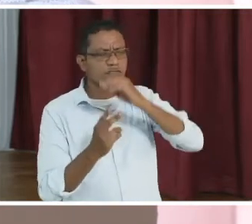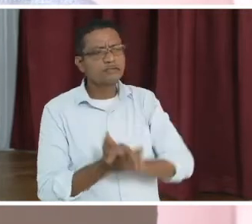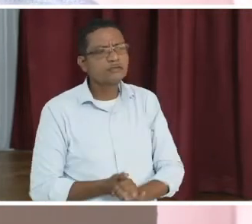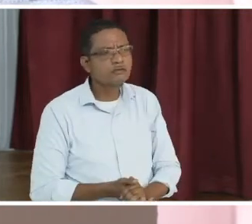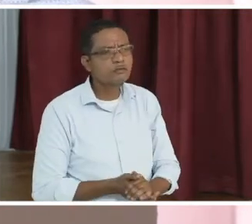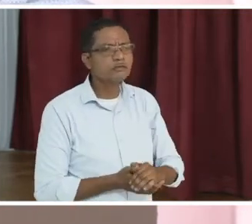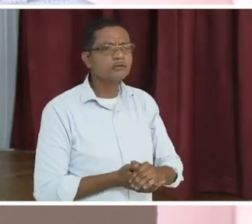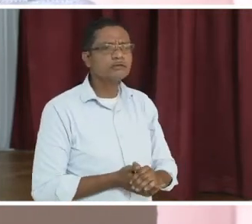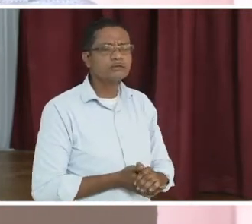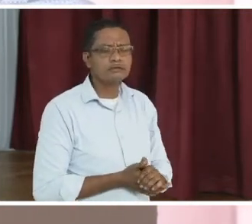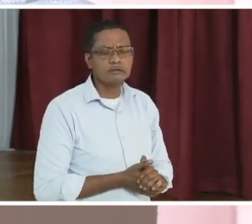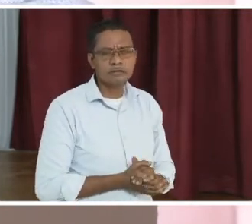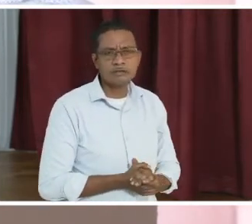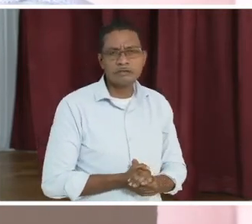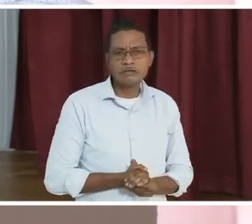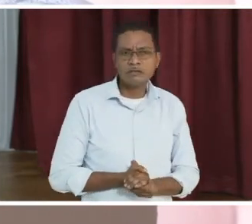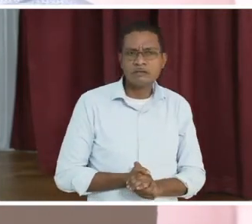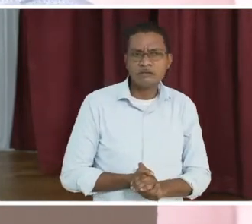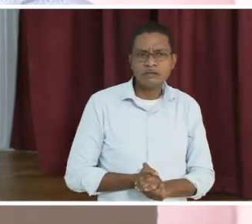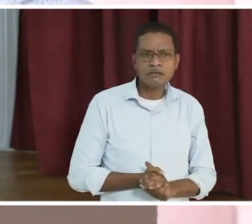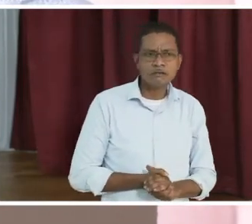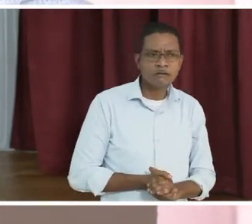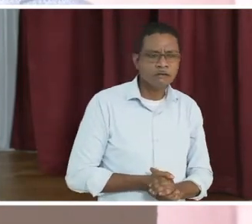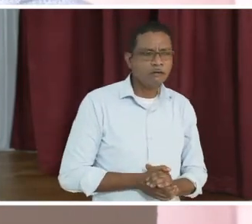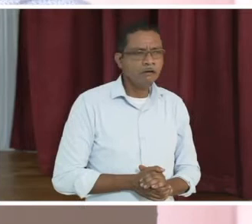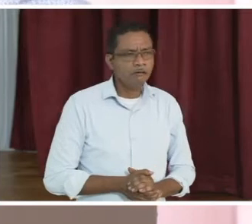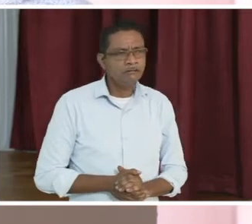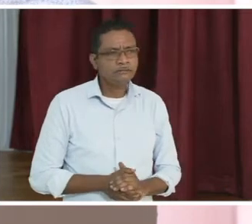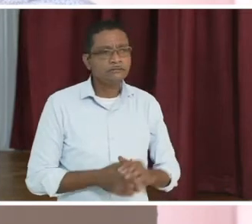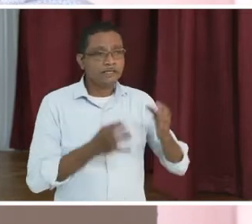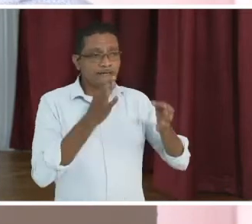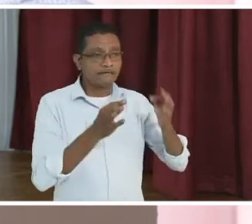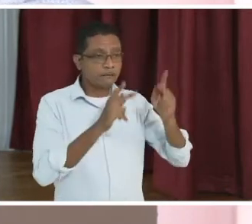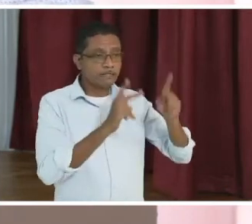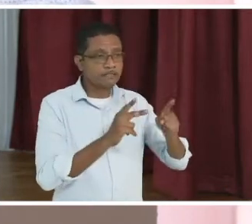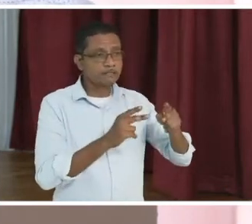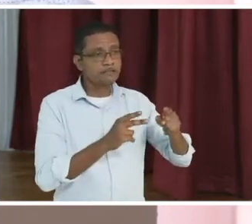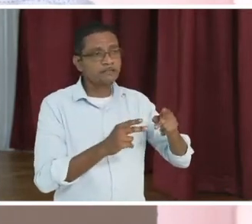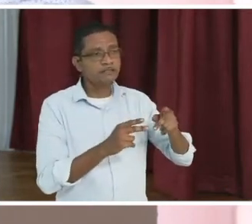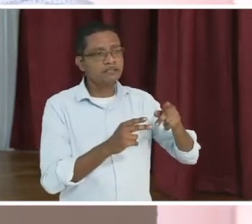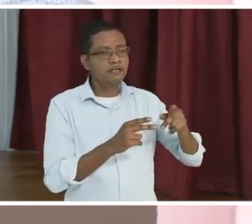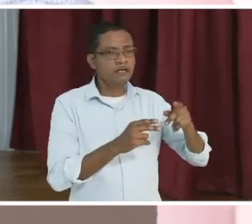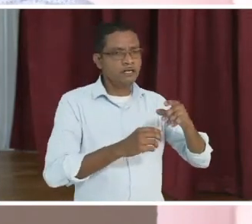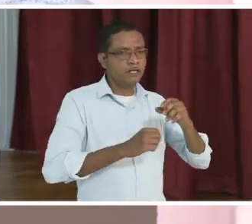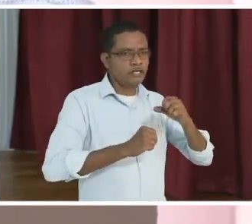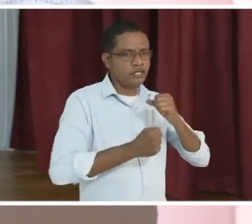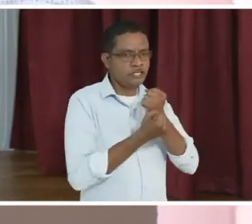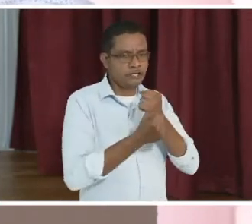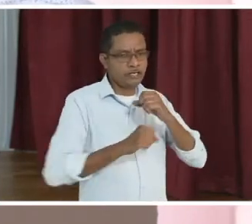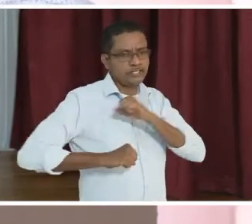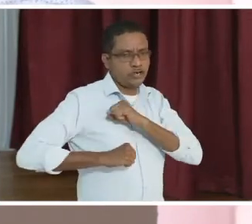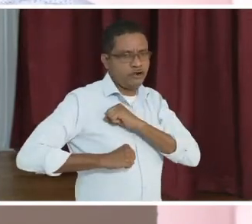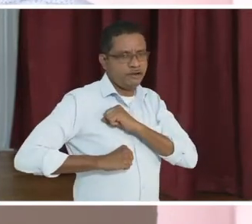process. So, in our terms, someone standing security for you. Right. We give them options because we want everybody to at least